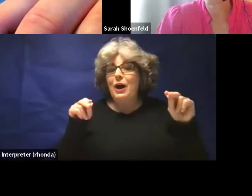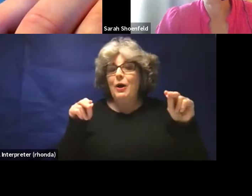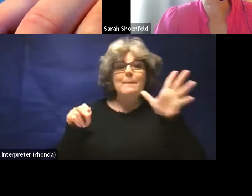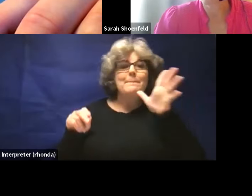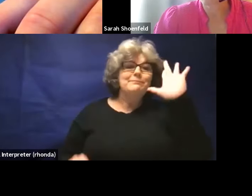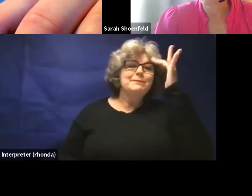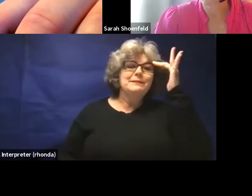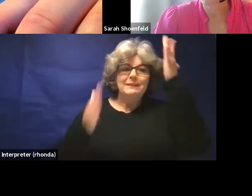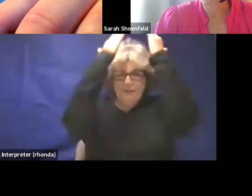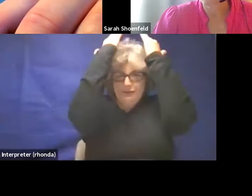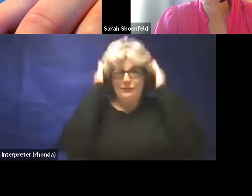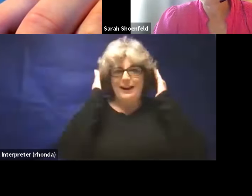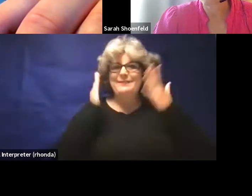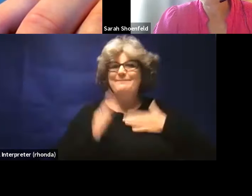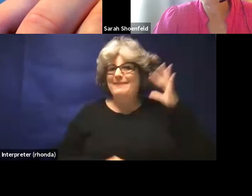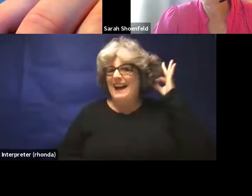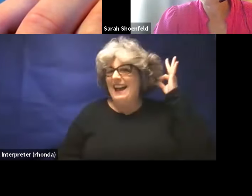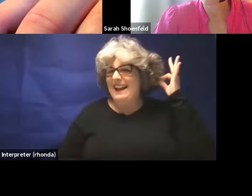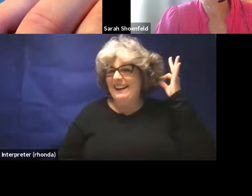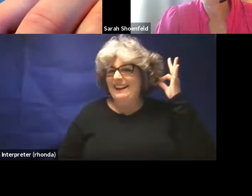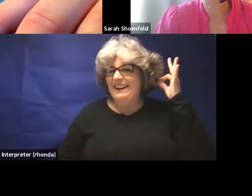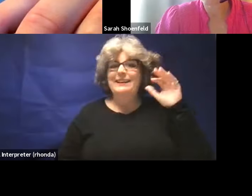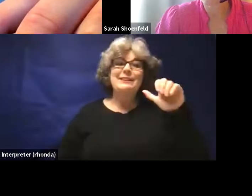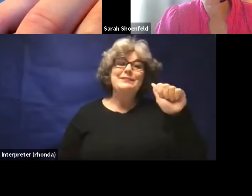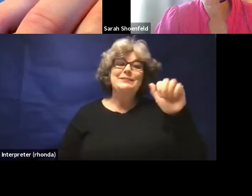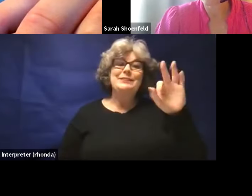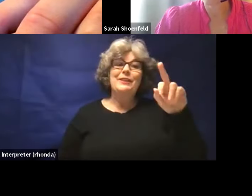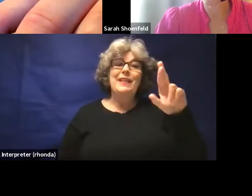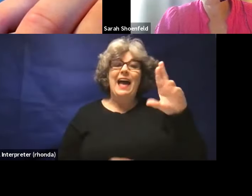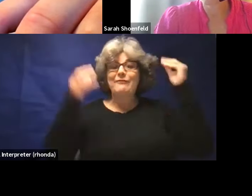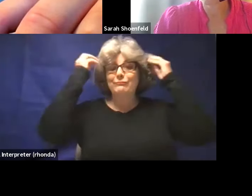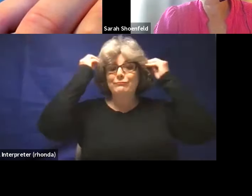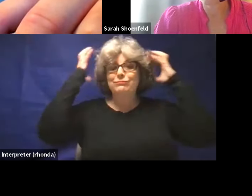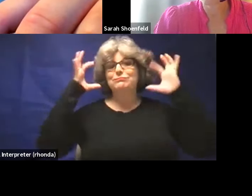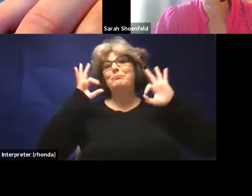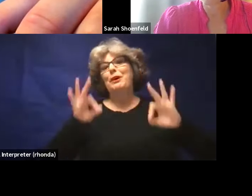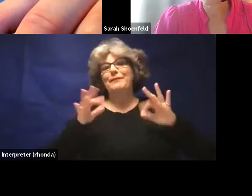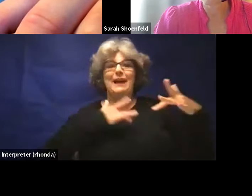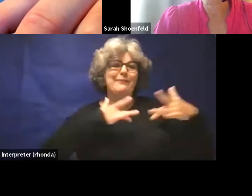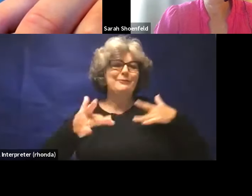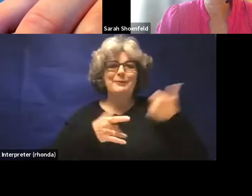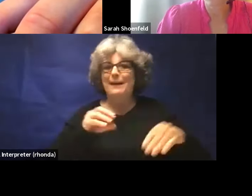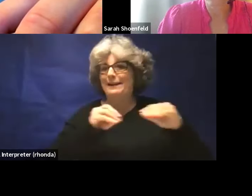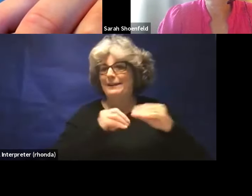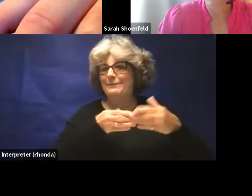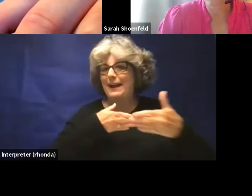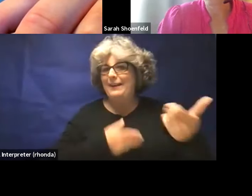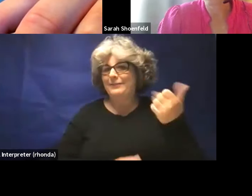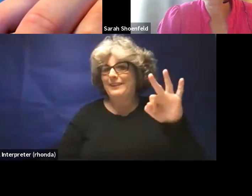of trying to straighten my hair. So when the Afro came in, she didn't have to worry about it anymore when the 60s hit. But